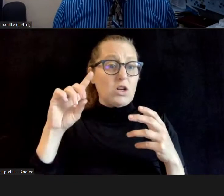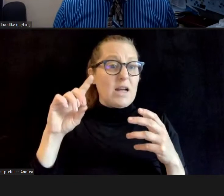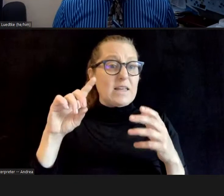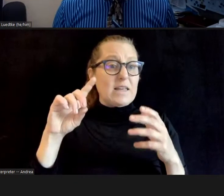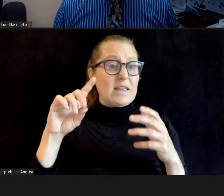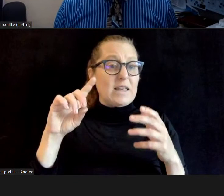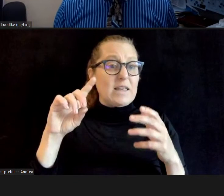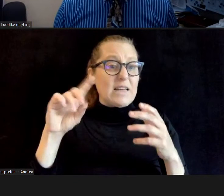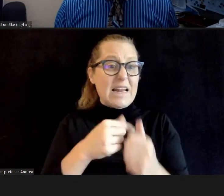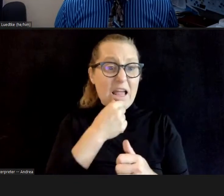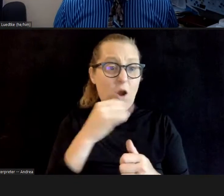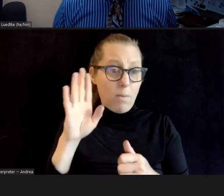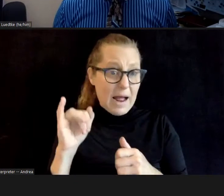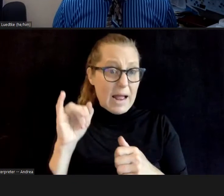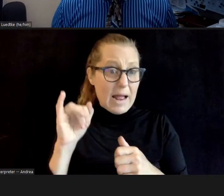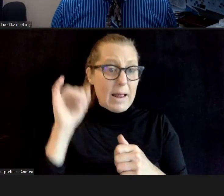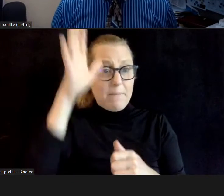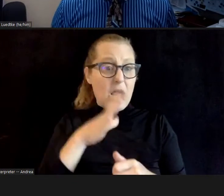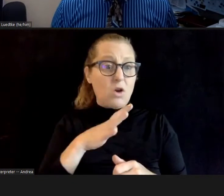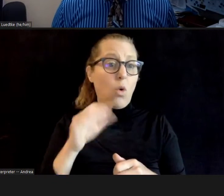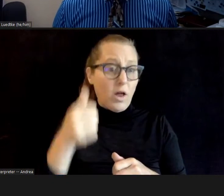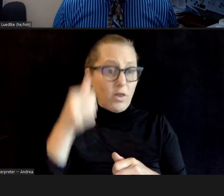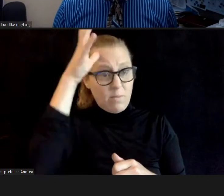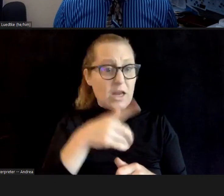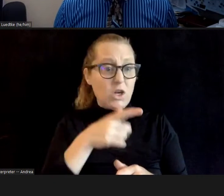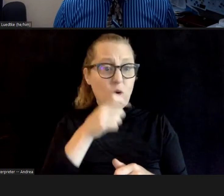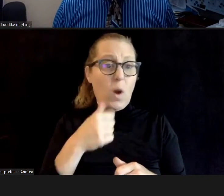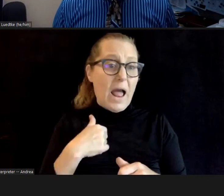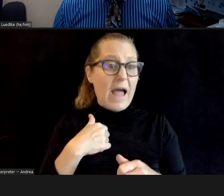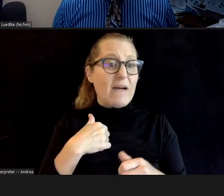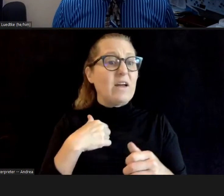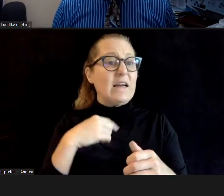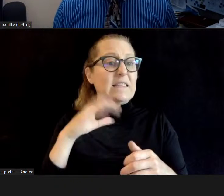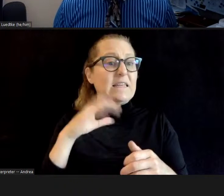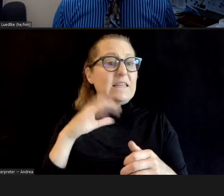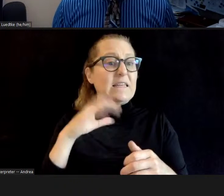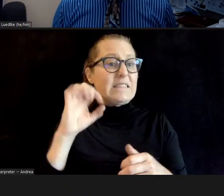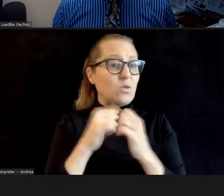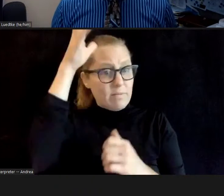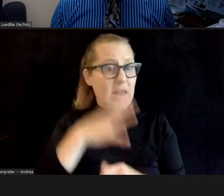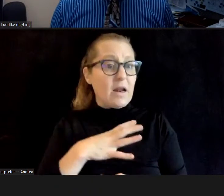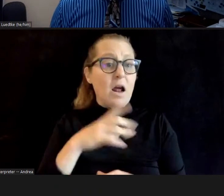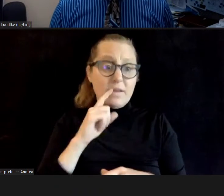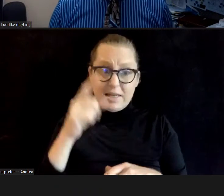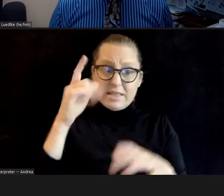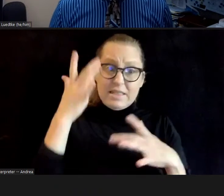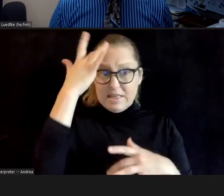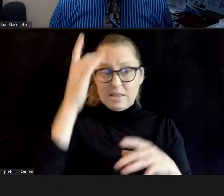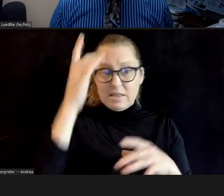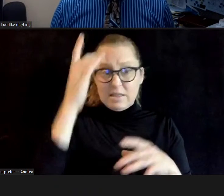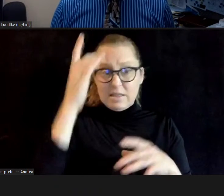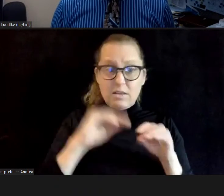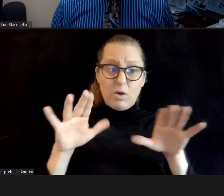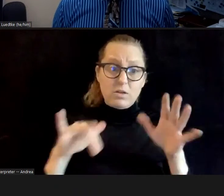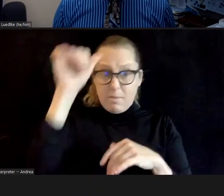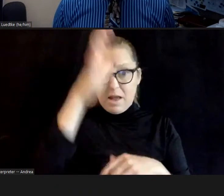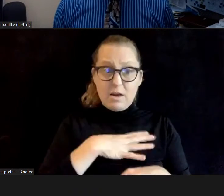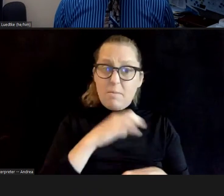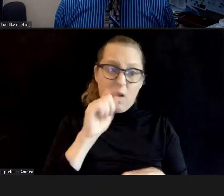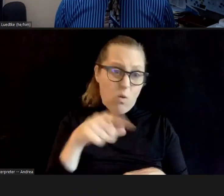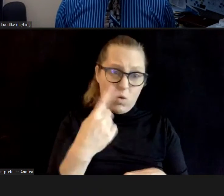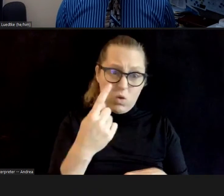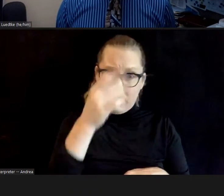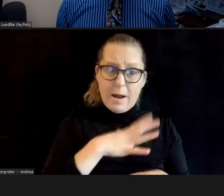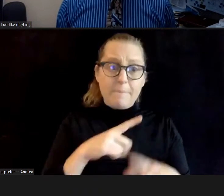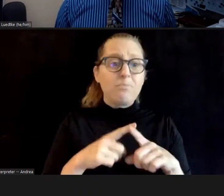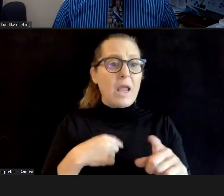who have sex with men. While this disease spreads not just among men, and one's sexual orientation doesn't make one more susceptible